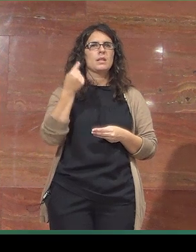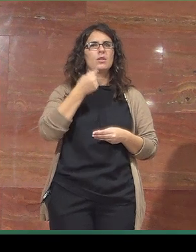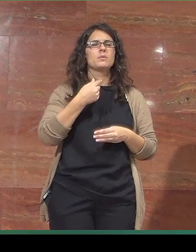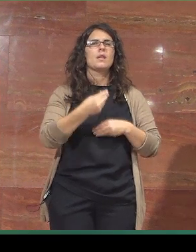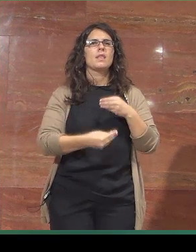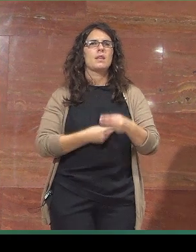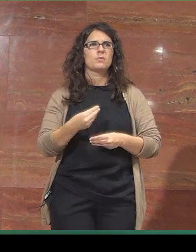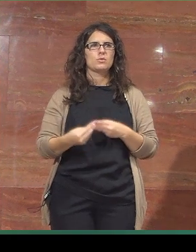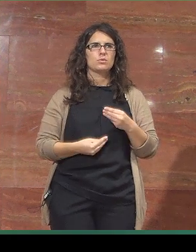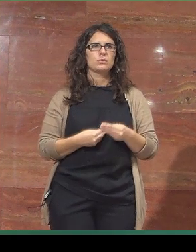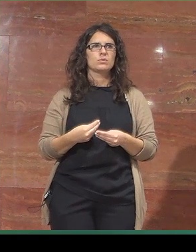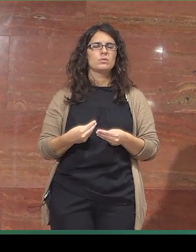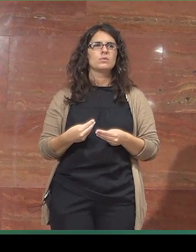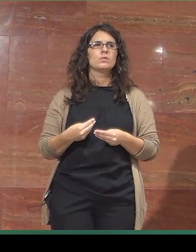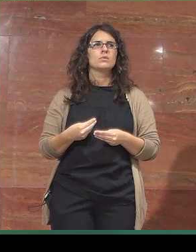we recognizing,